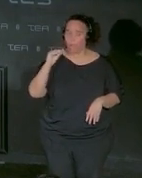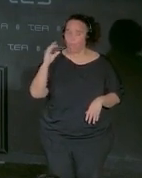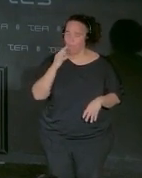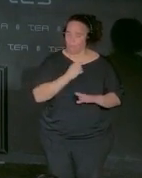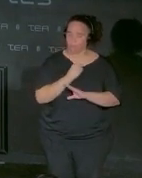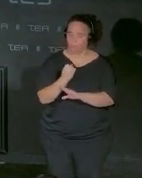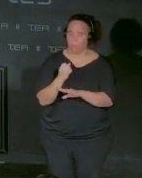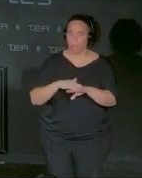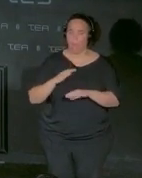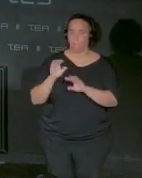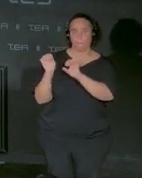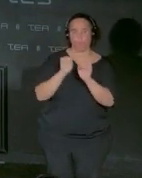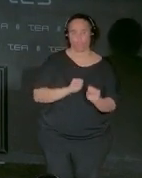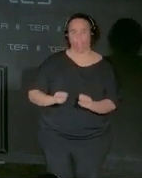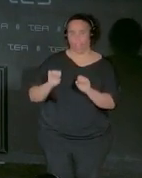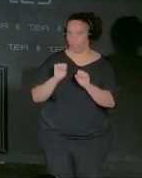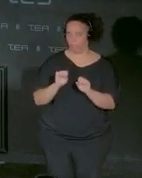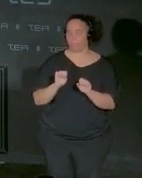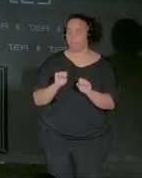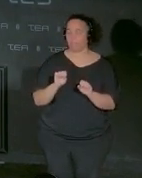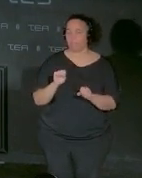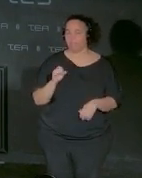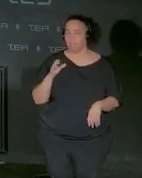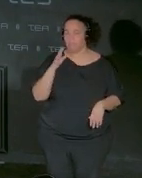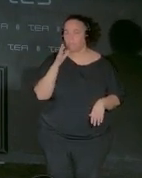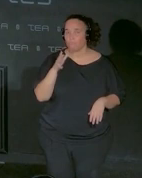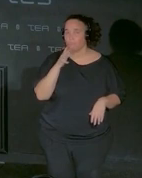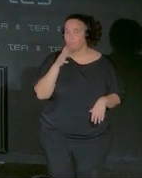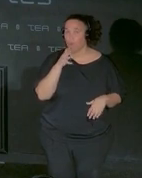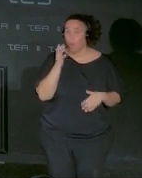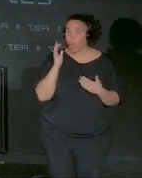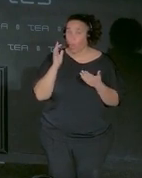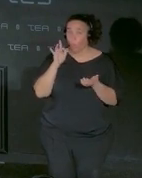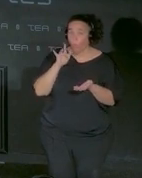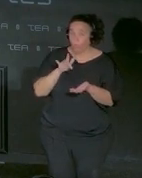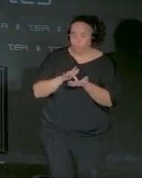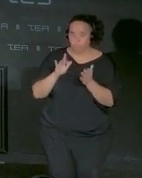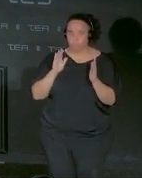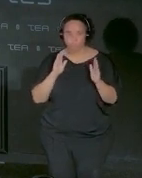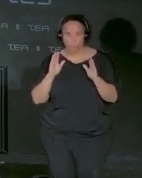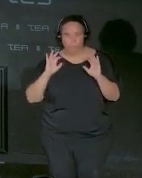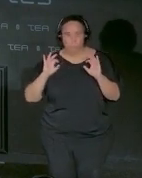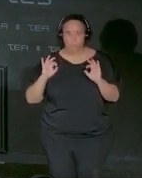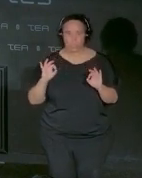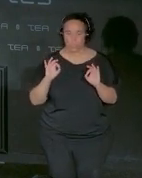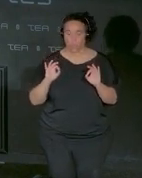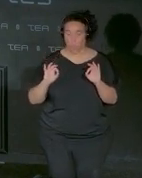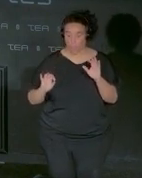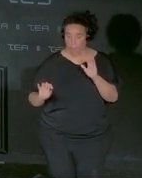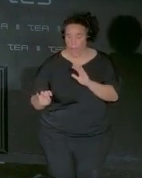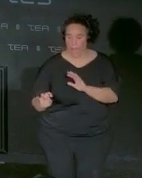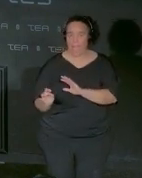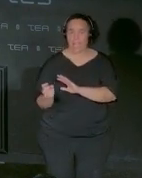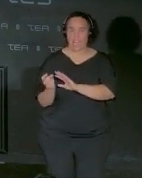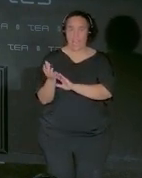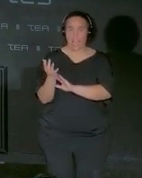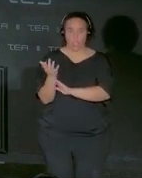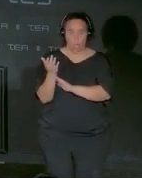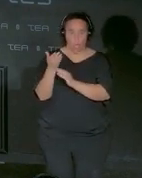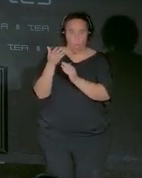that point, it can be people from all over the world. So if Europe really wants to get serious about games, make sure you're